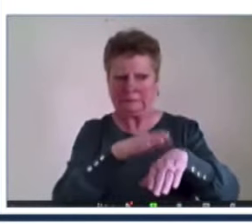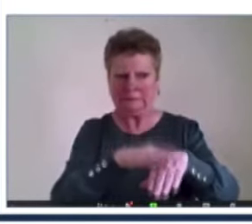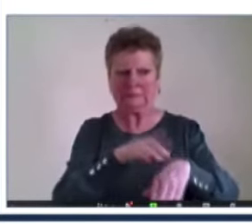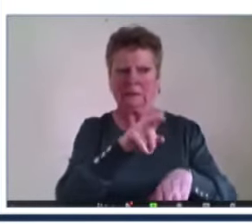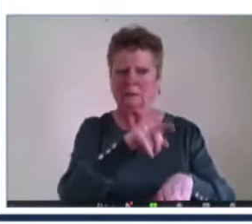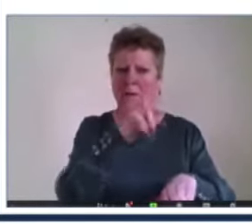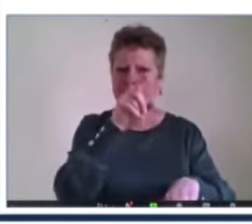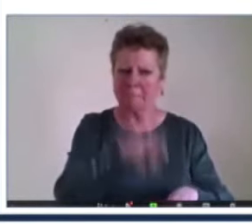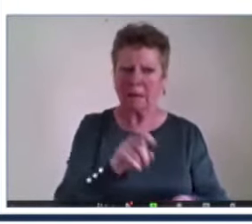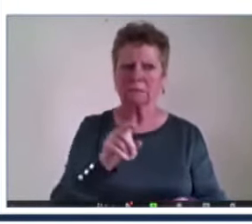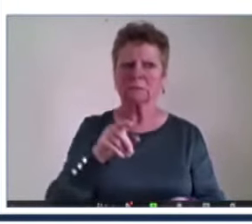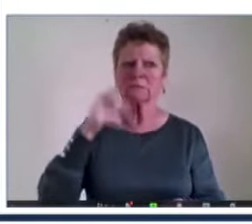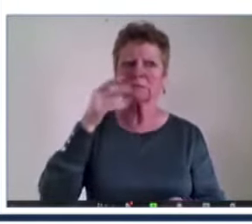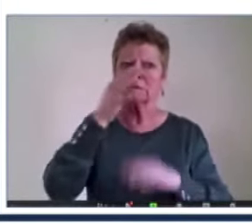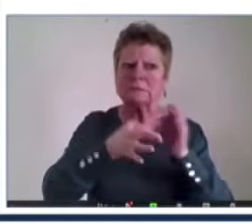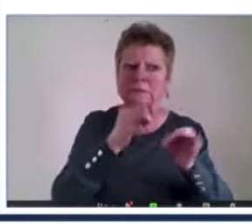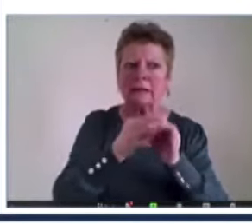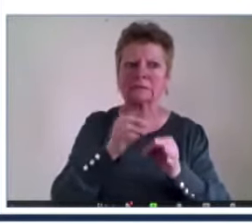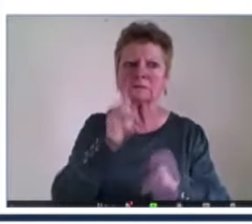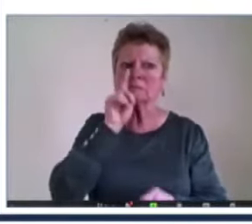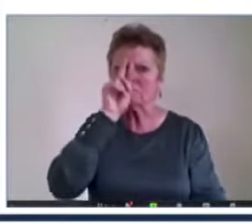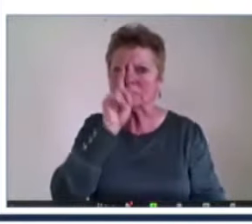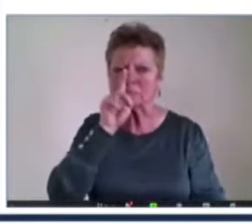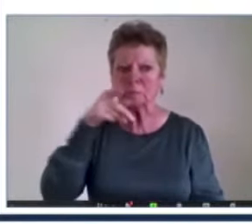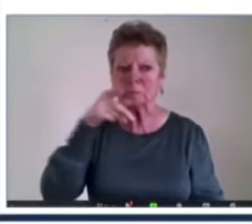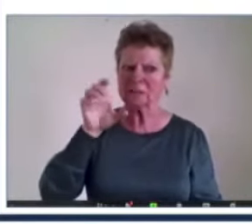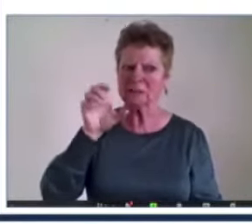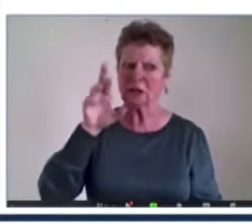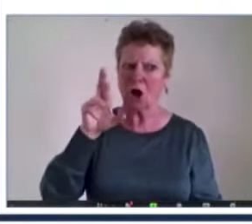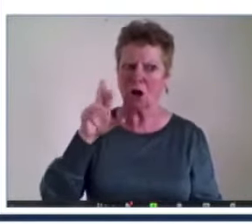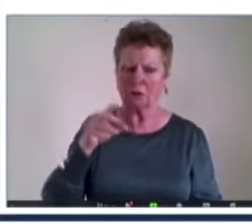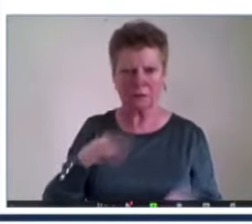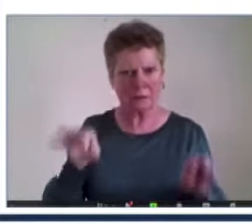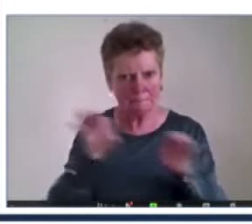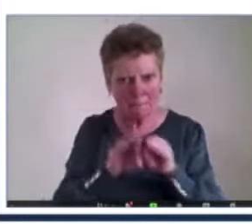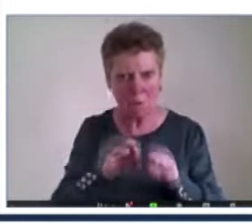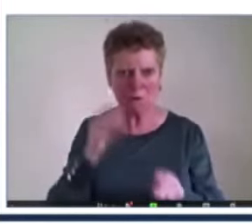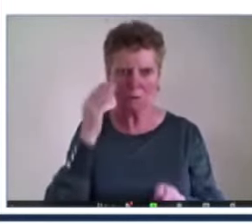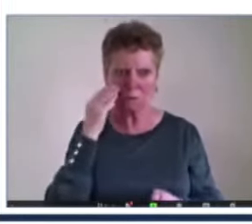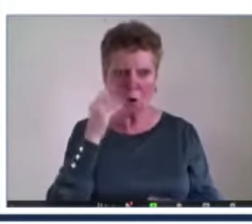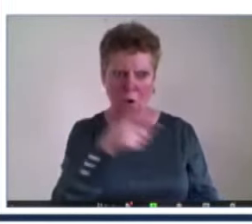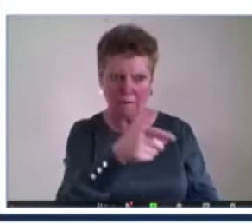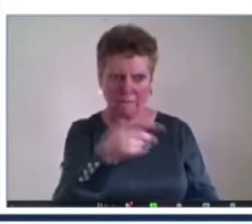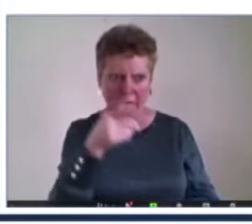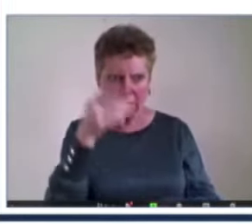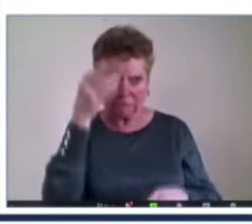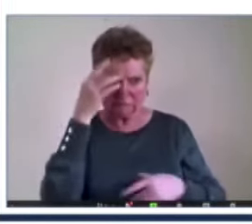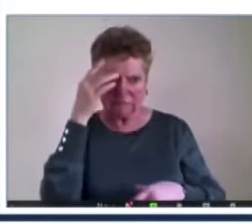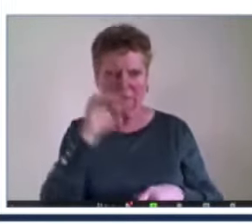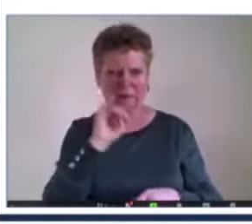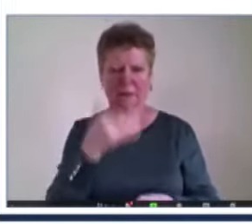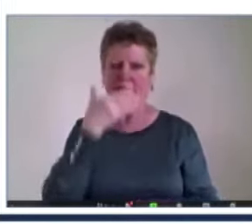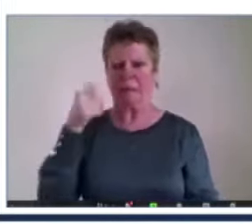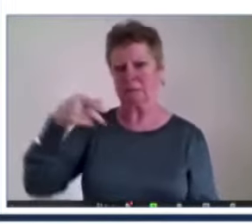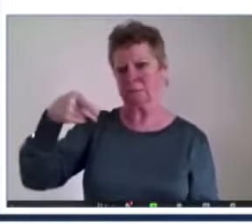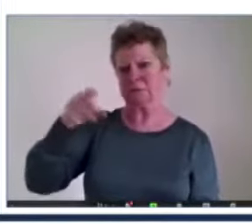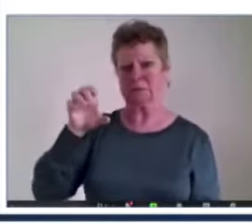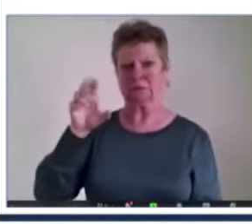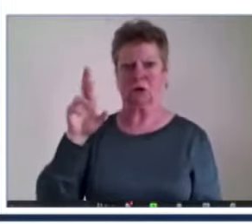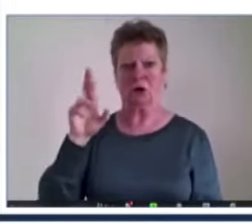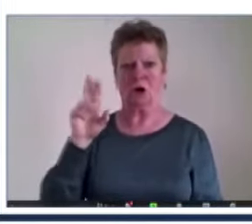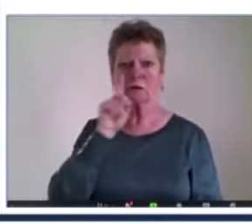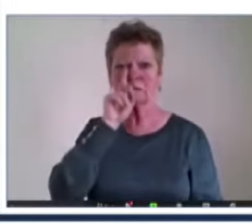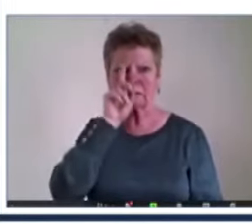get a PCR test, because they're at a group where it's much more important to know for sure, have the most accurate test possible. So we have looked at that as part